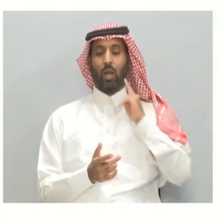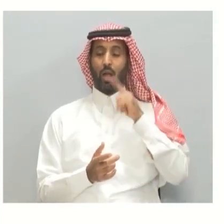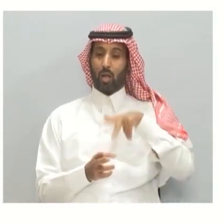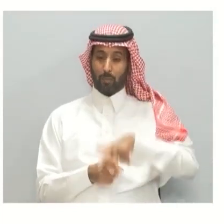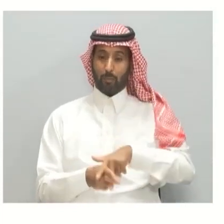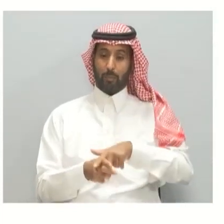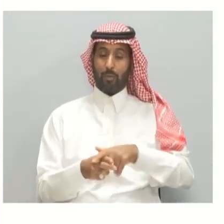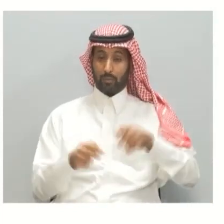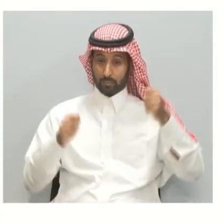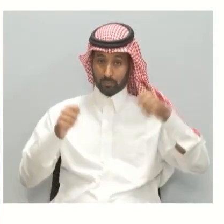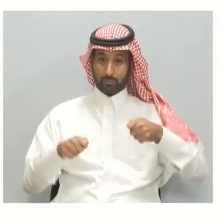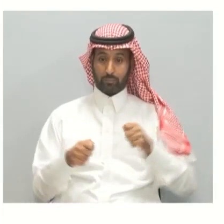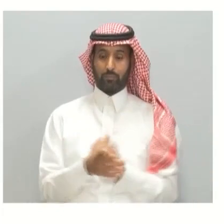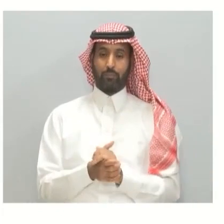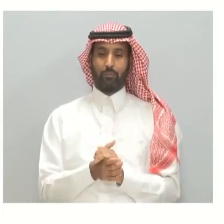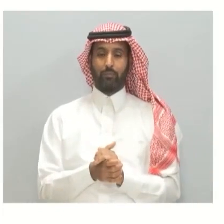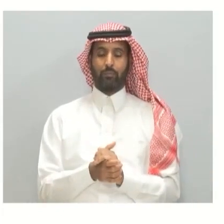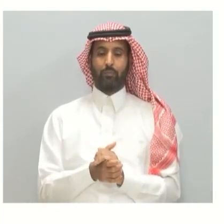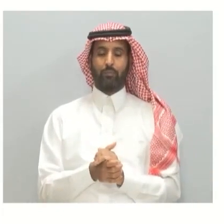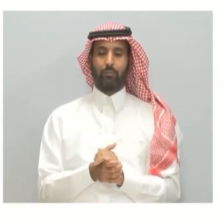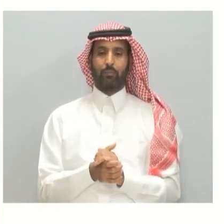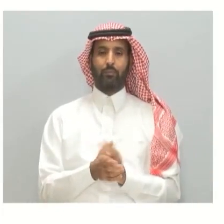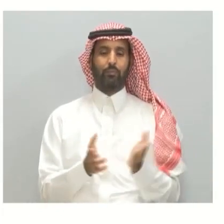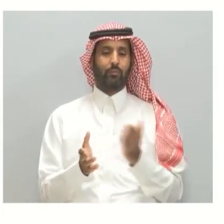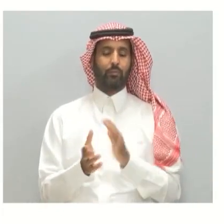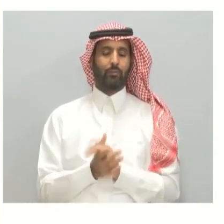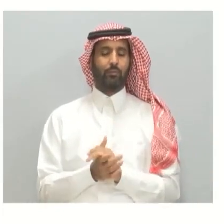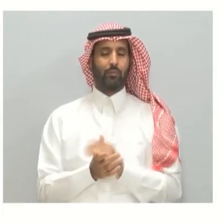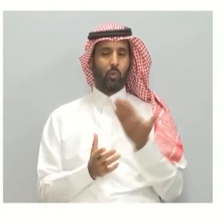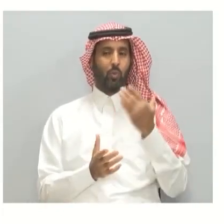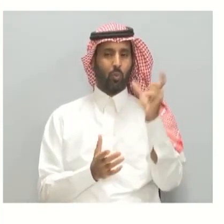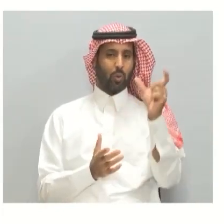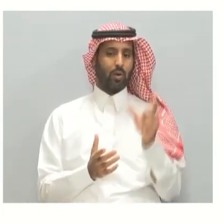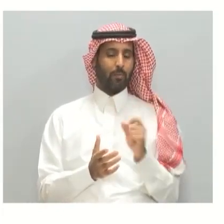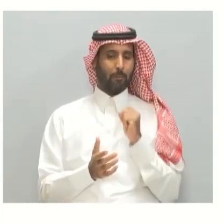rider, these are riding consultants. New